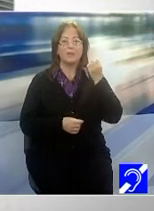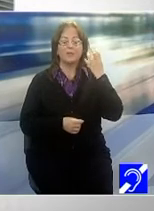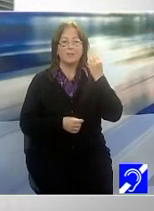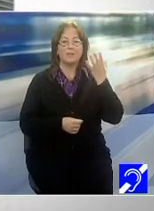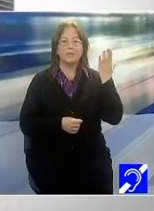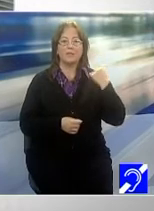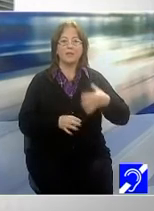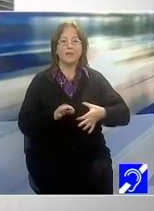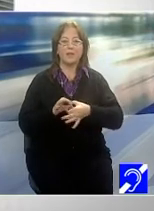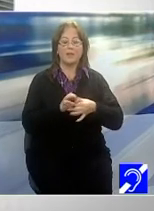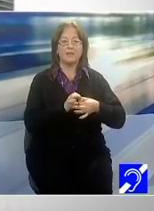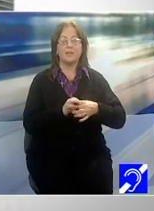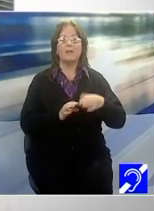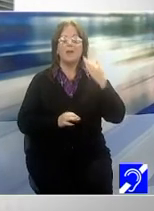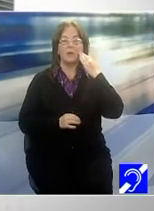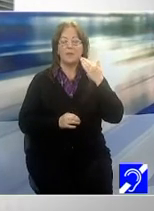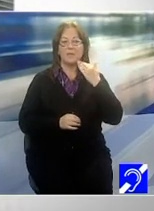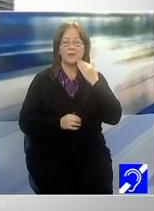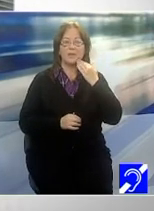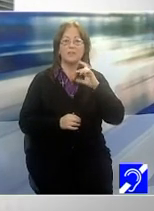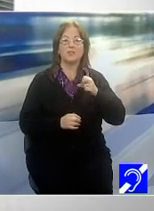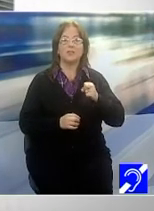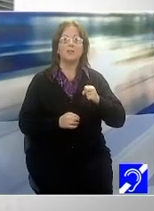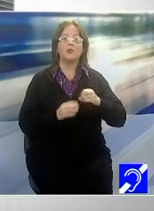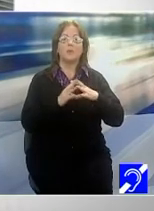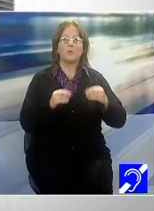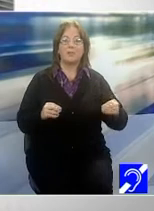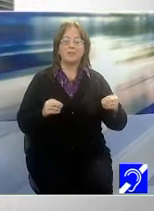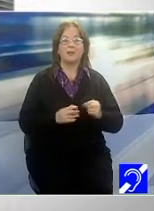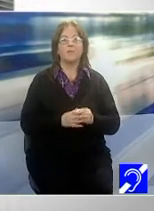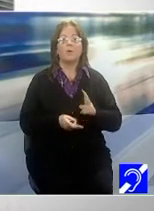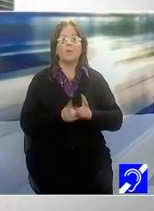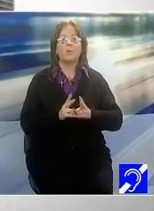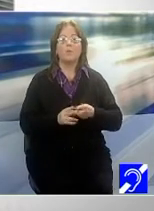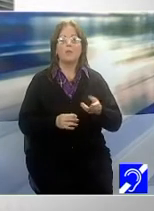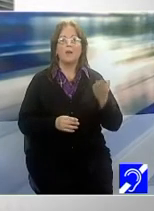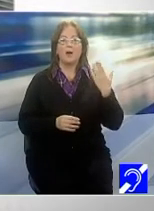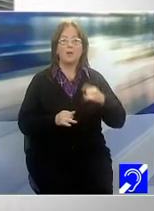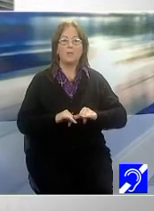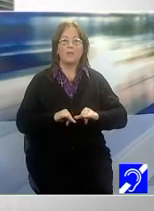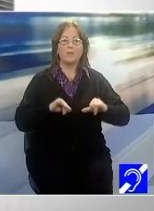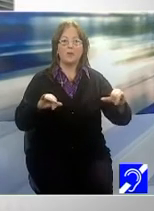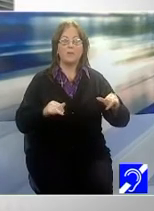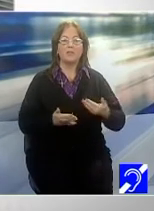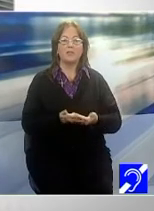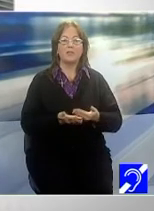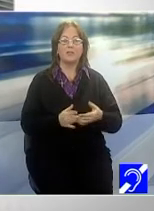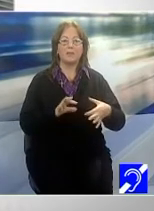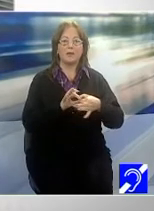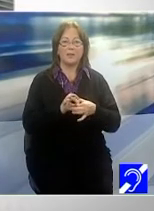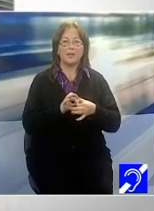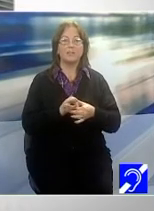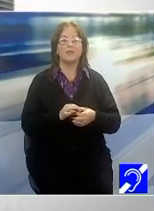bilaterale România-Statele Unite ale Americii. Cum au evoluat aceste relații